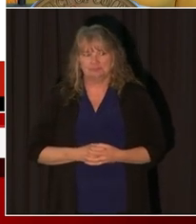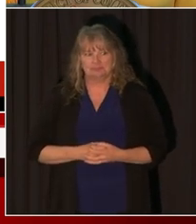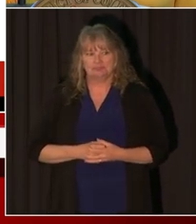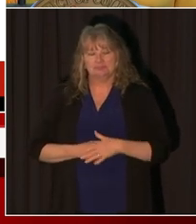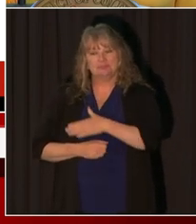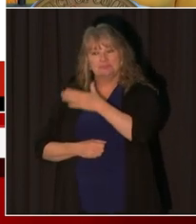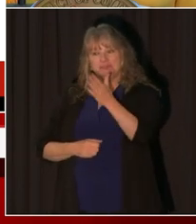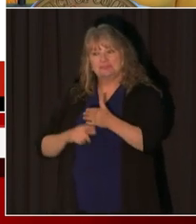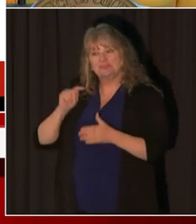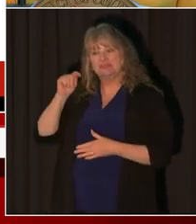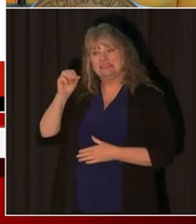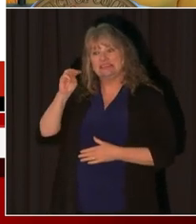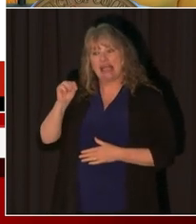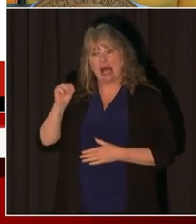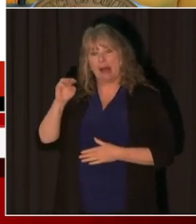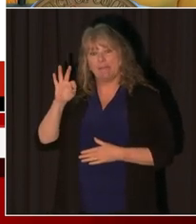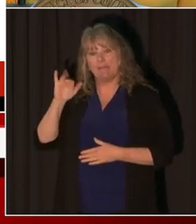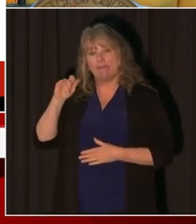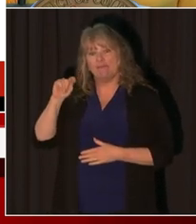Tom Fitzgerald.